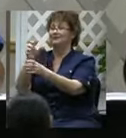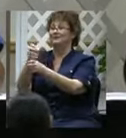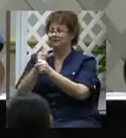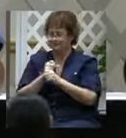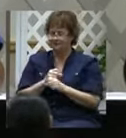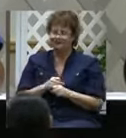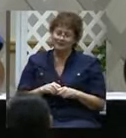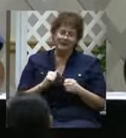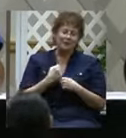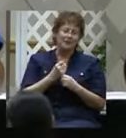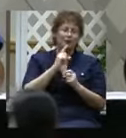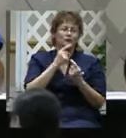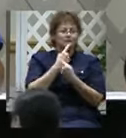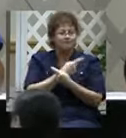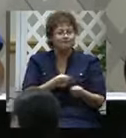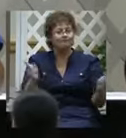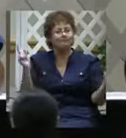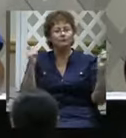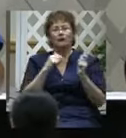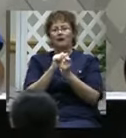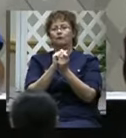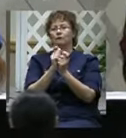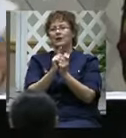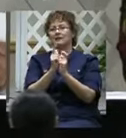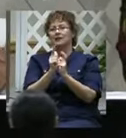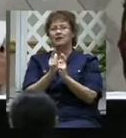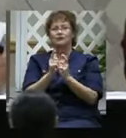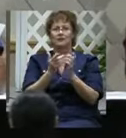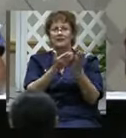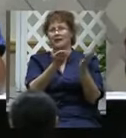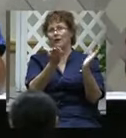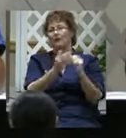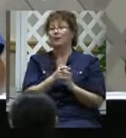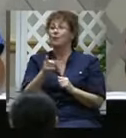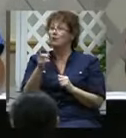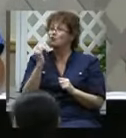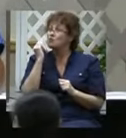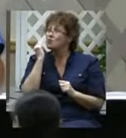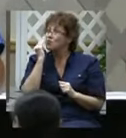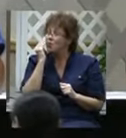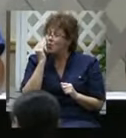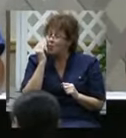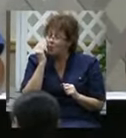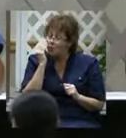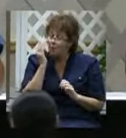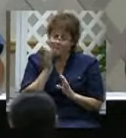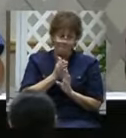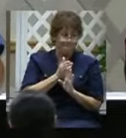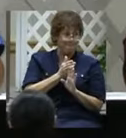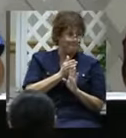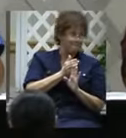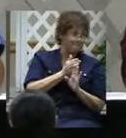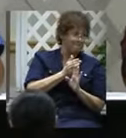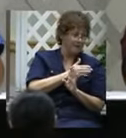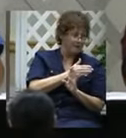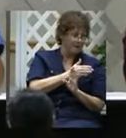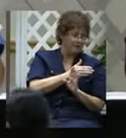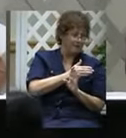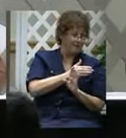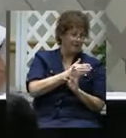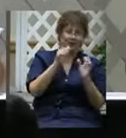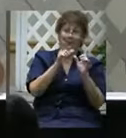sure that the word gets out that the translations exist. If you happen to know beforehand